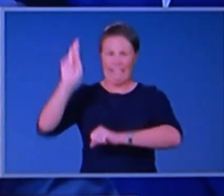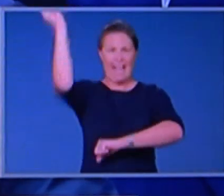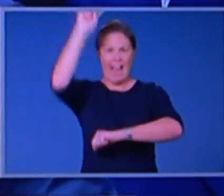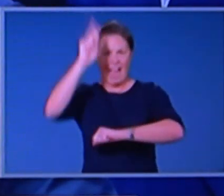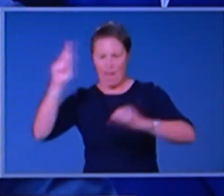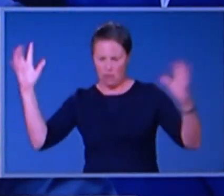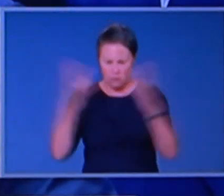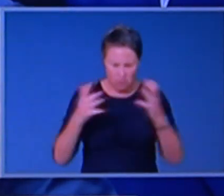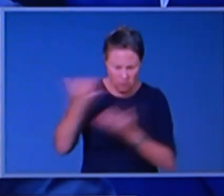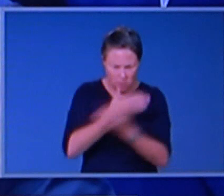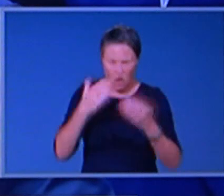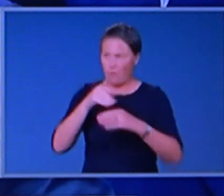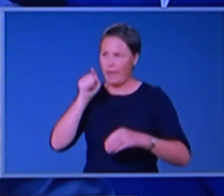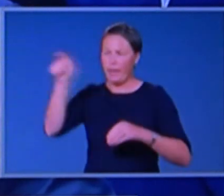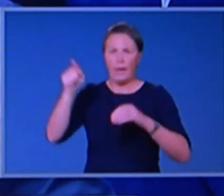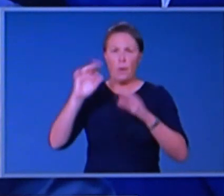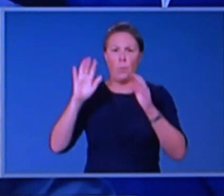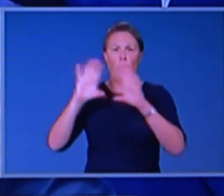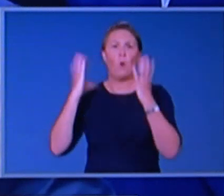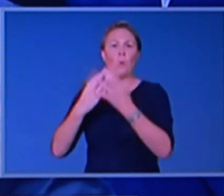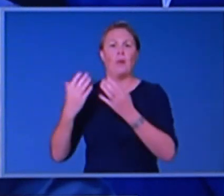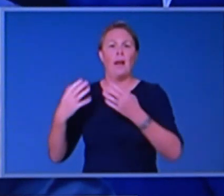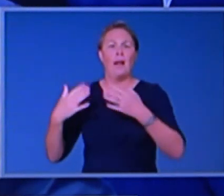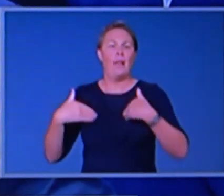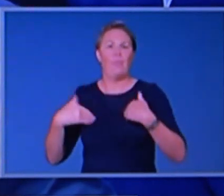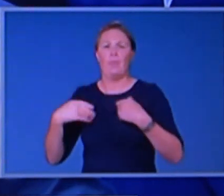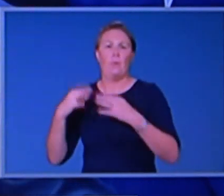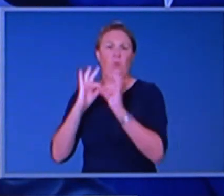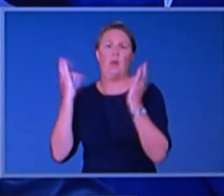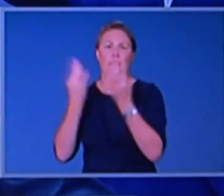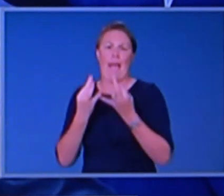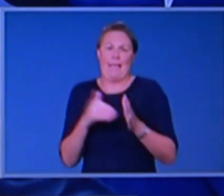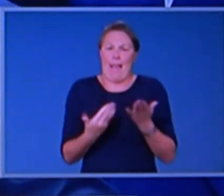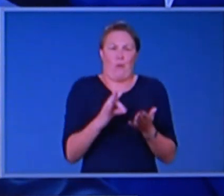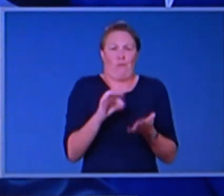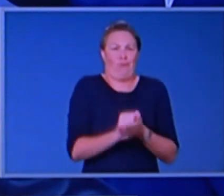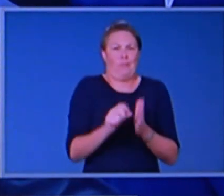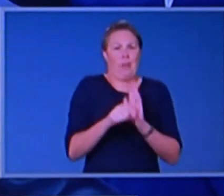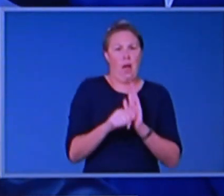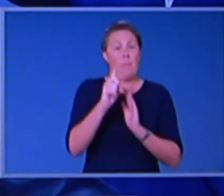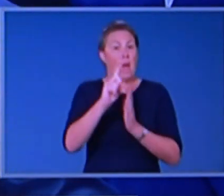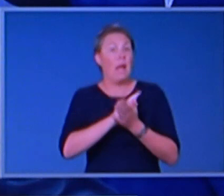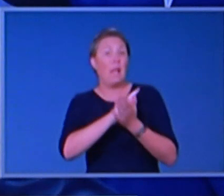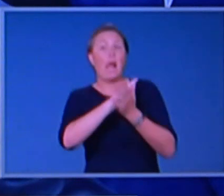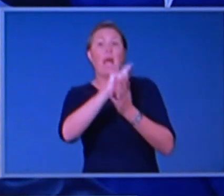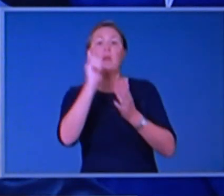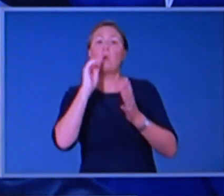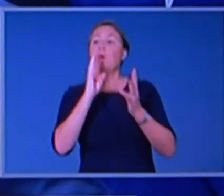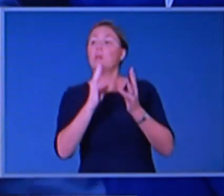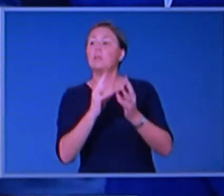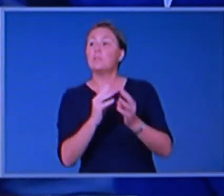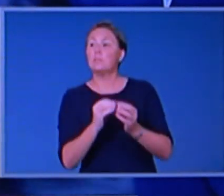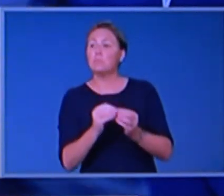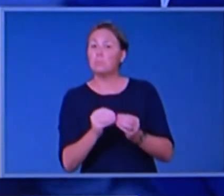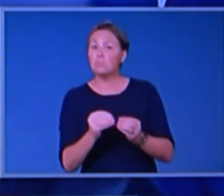their need to look at these sorts of reviews as something not immediately, but down the track a bit, as more reflection of what